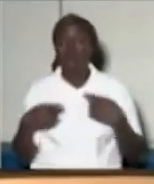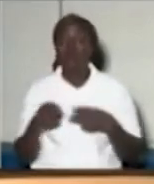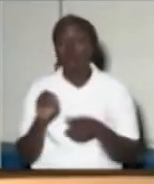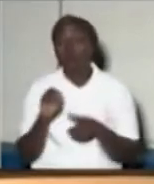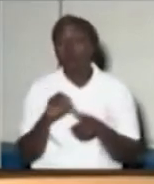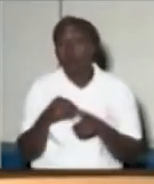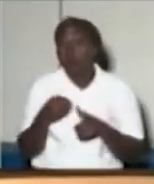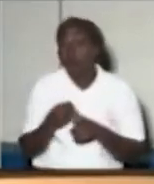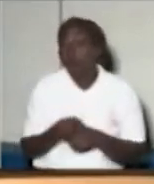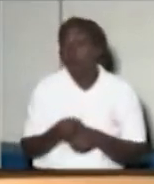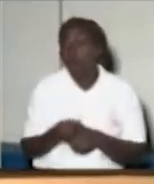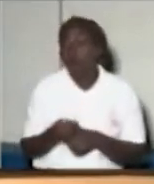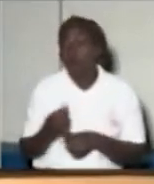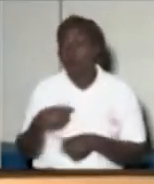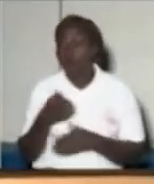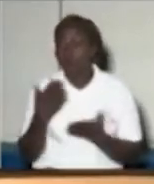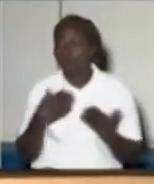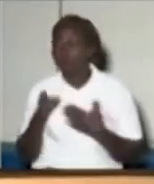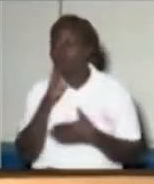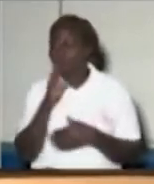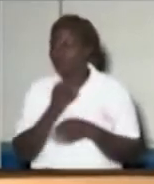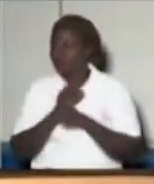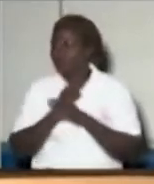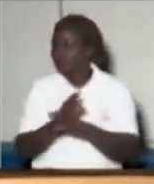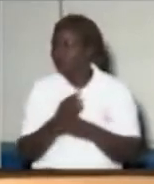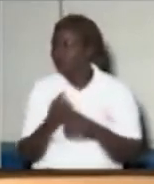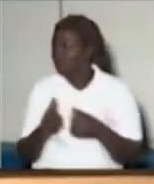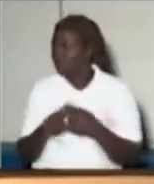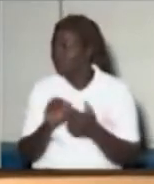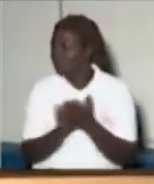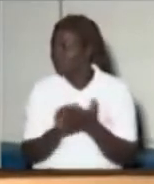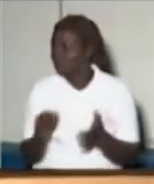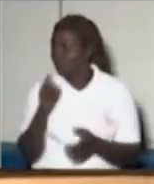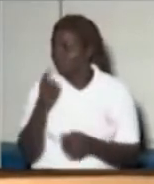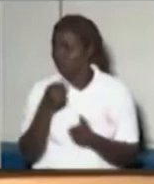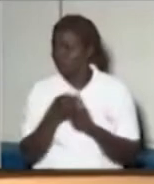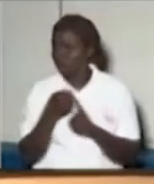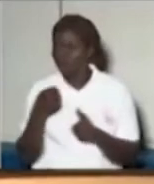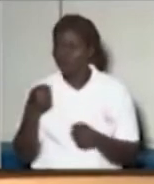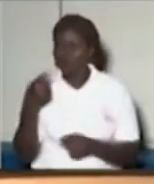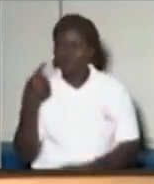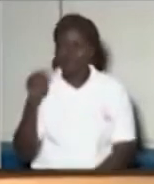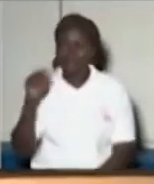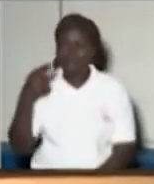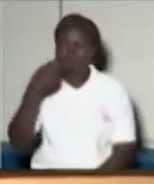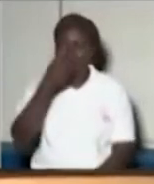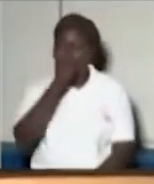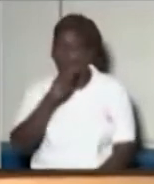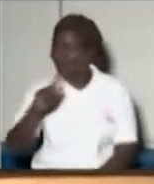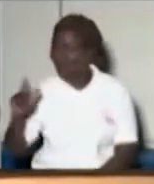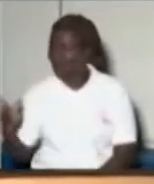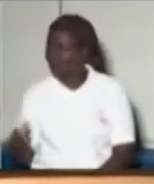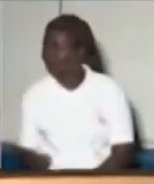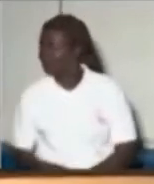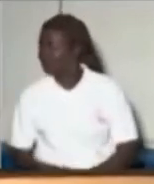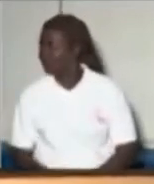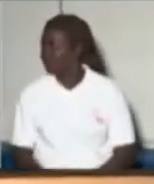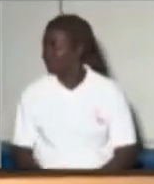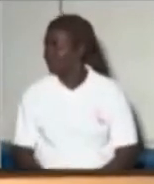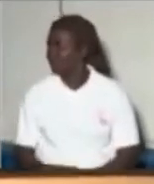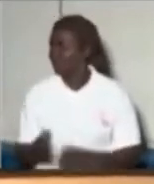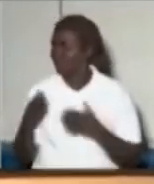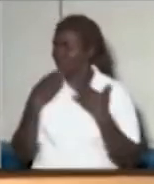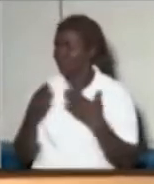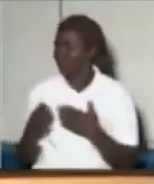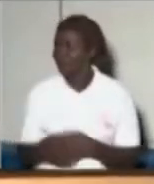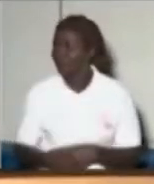Otherwise, we may be forced to remove you from the hall. Please, let's be matured. Thank